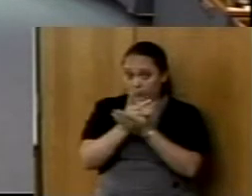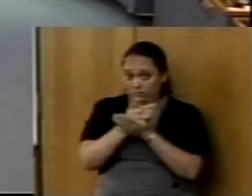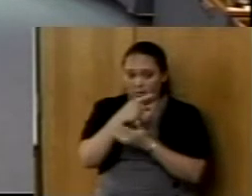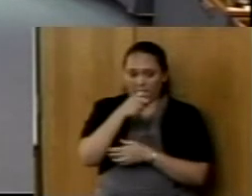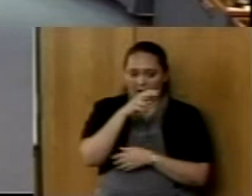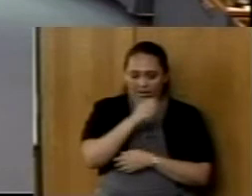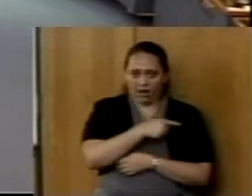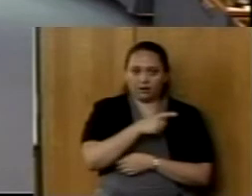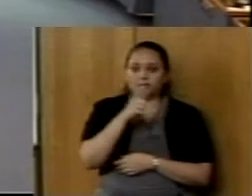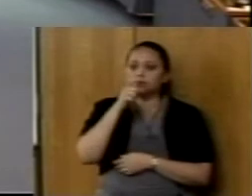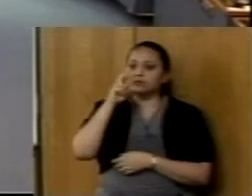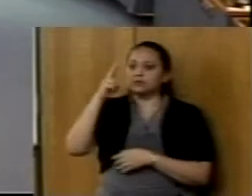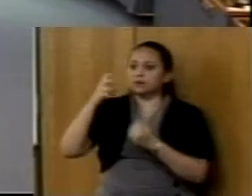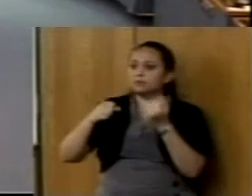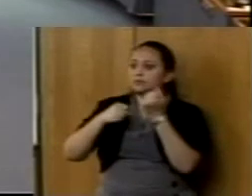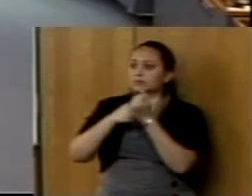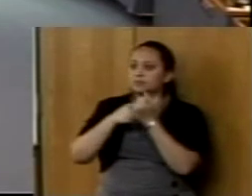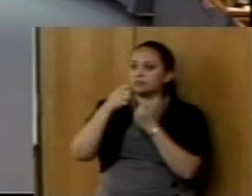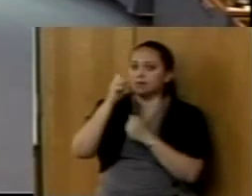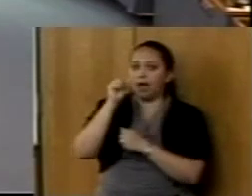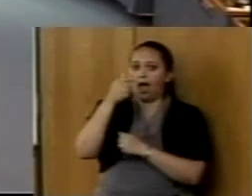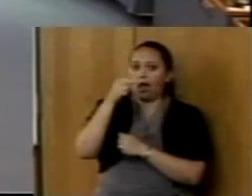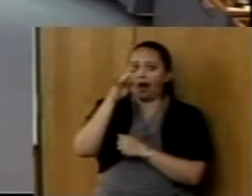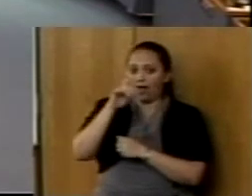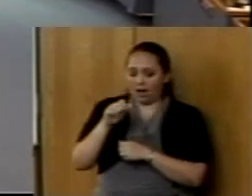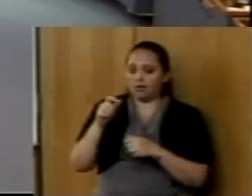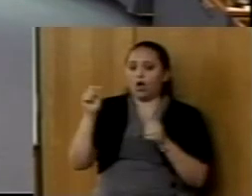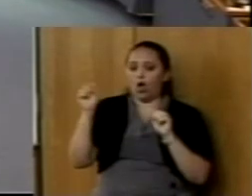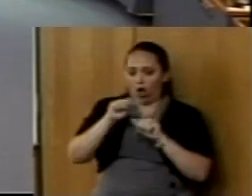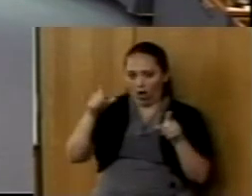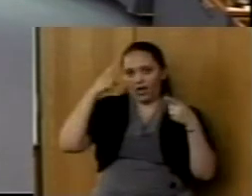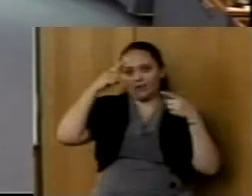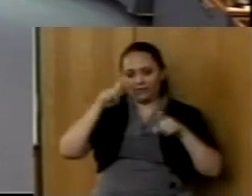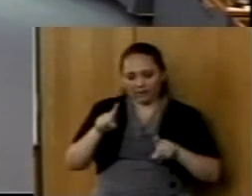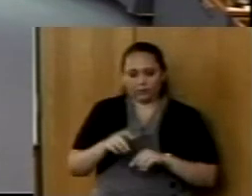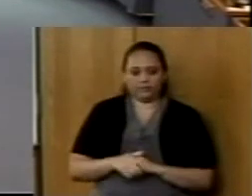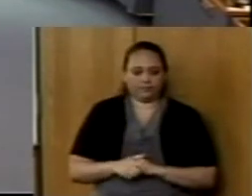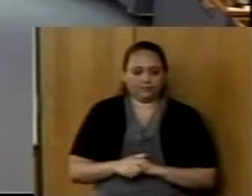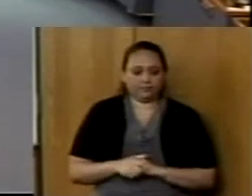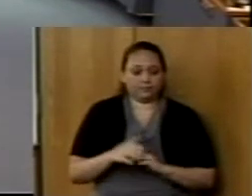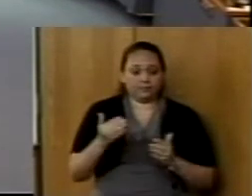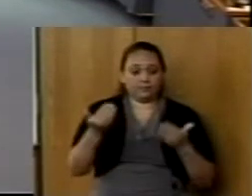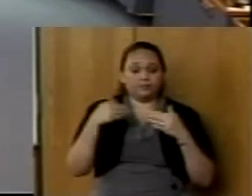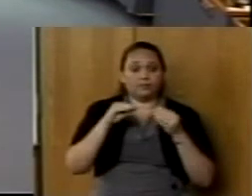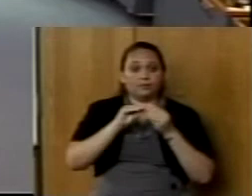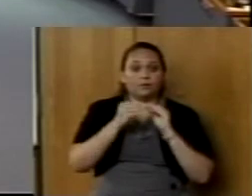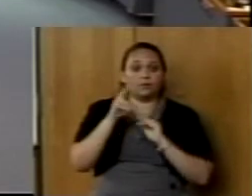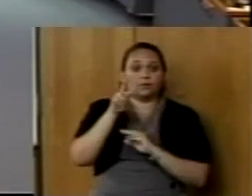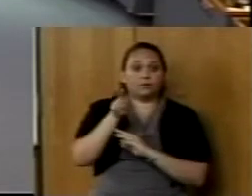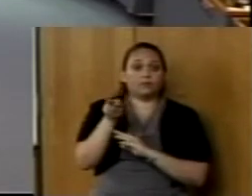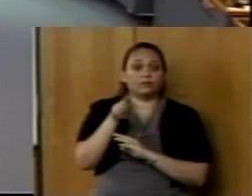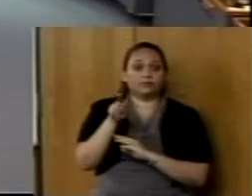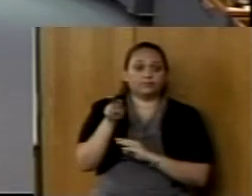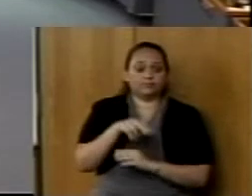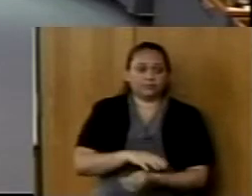Peña to approve item number 21. Second by Mr. Aguilar. In favor? Aye. Motion passed unanimously. Moving on to item 22.